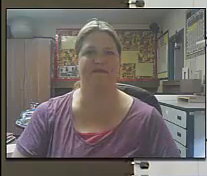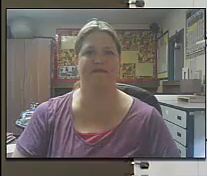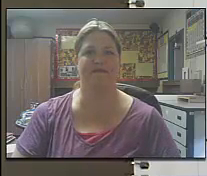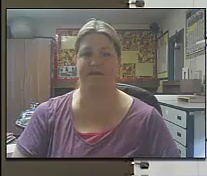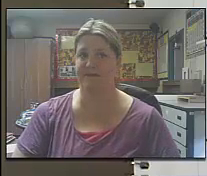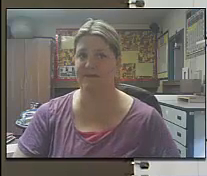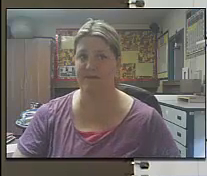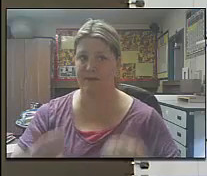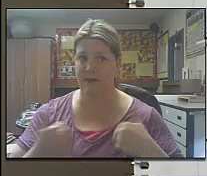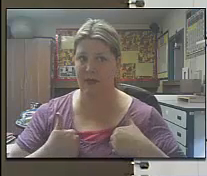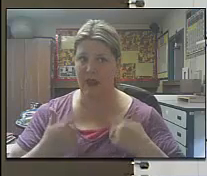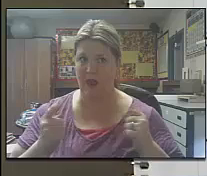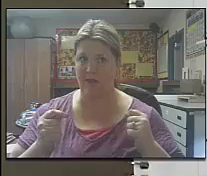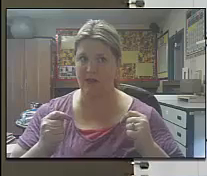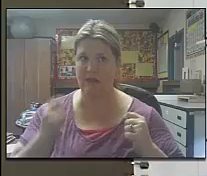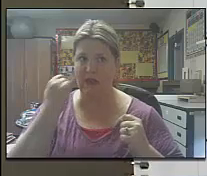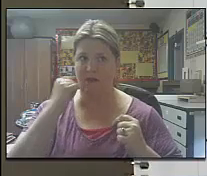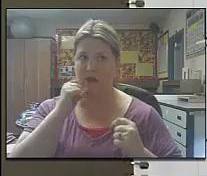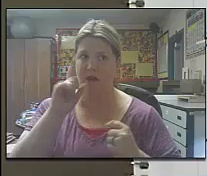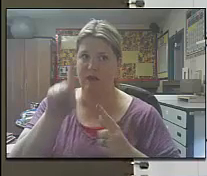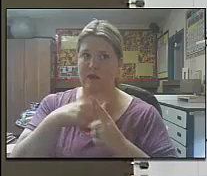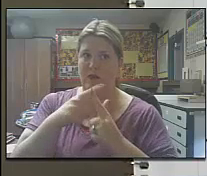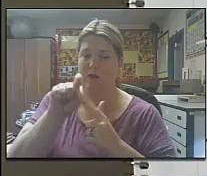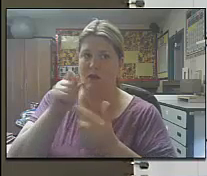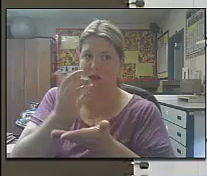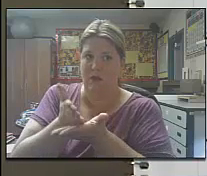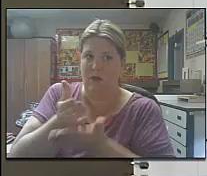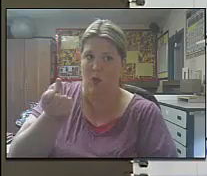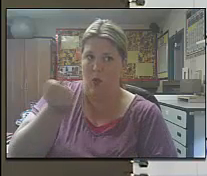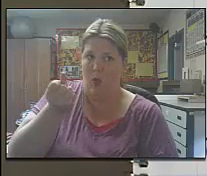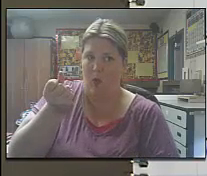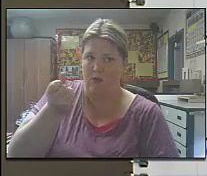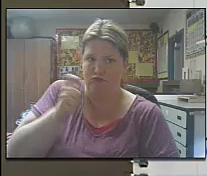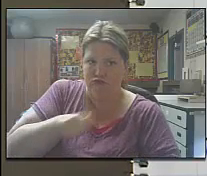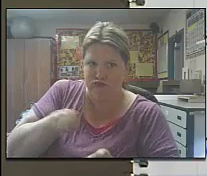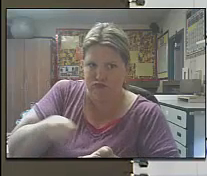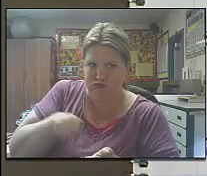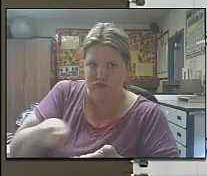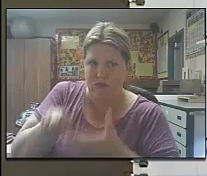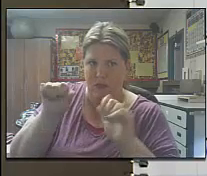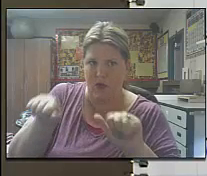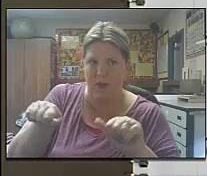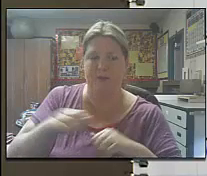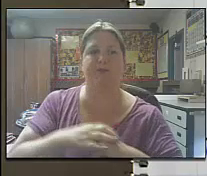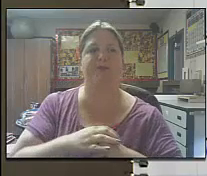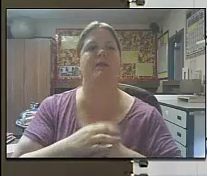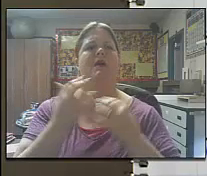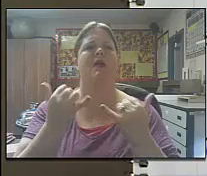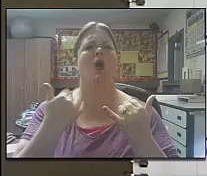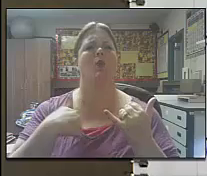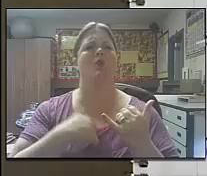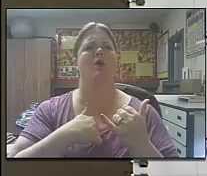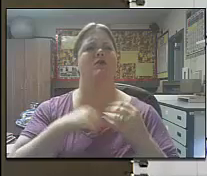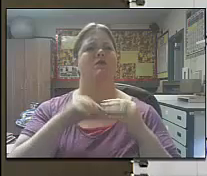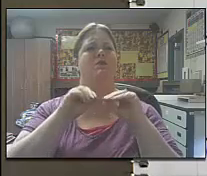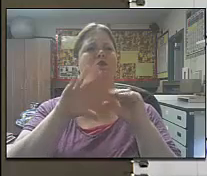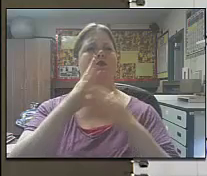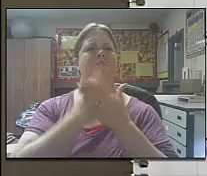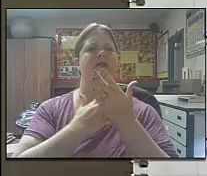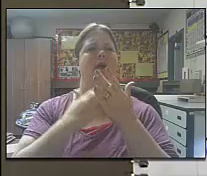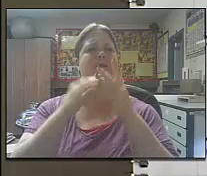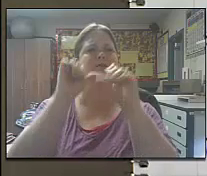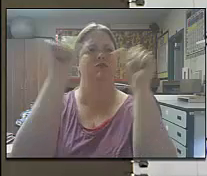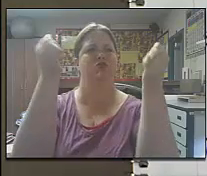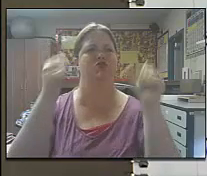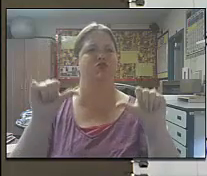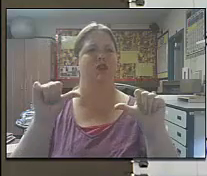You got it? If not, push pause. Okay, now we're going to put some shapes around different numbers. What we're doing right